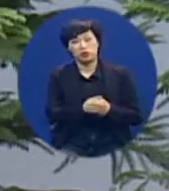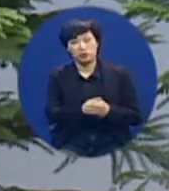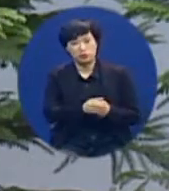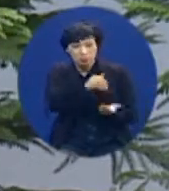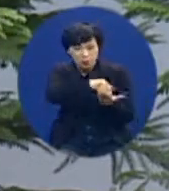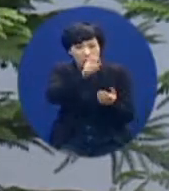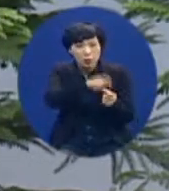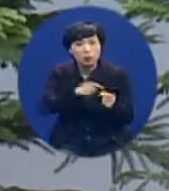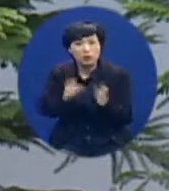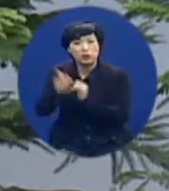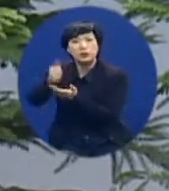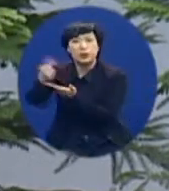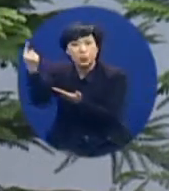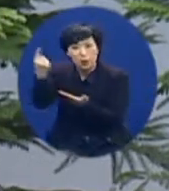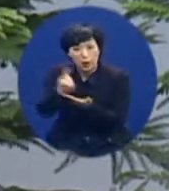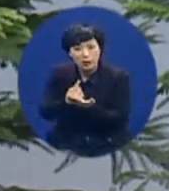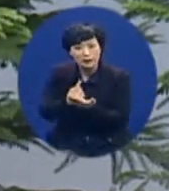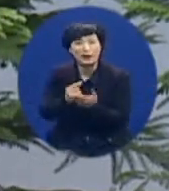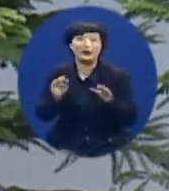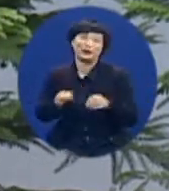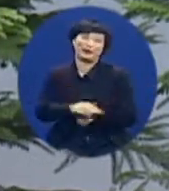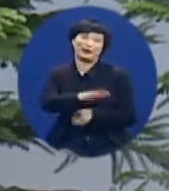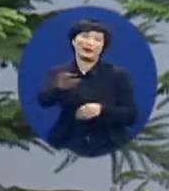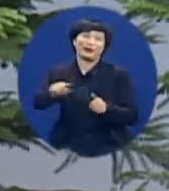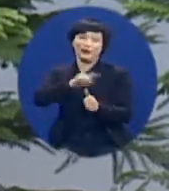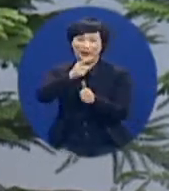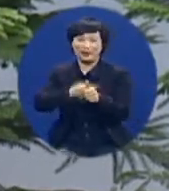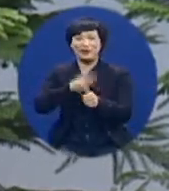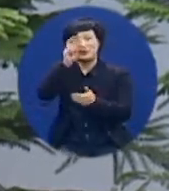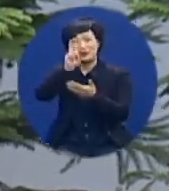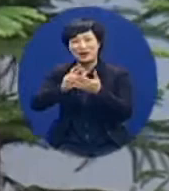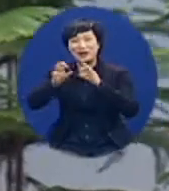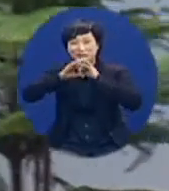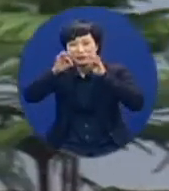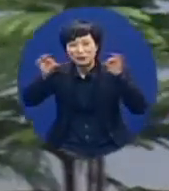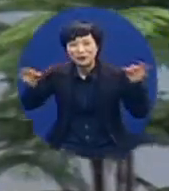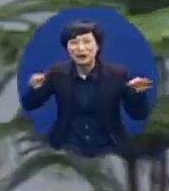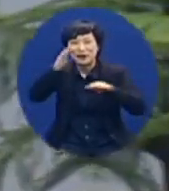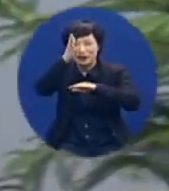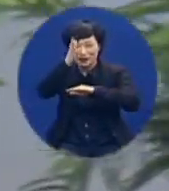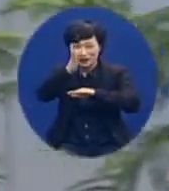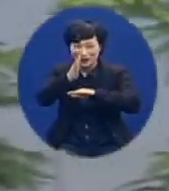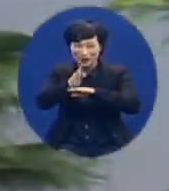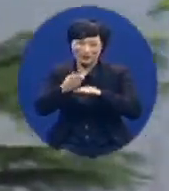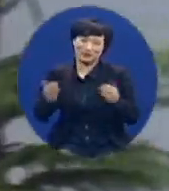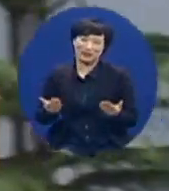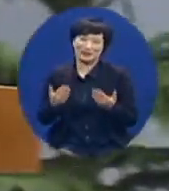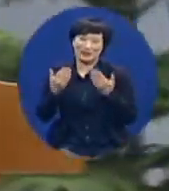came to destroy it. Thank you. Thank you. Thank you so much.